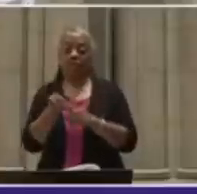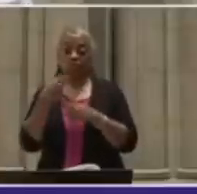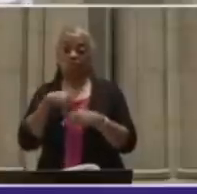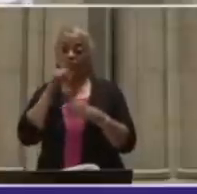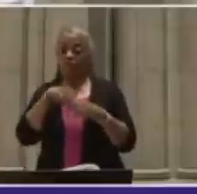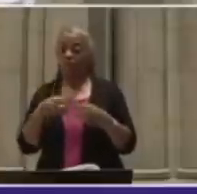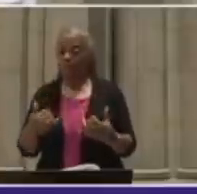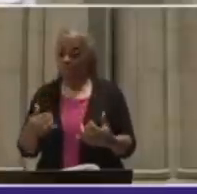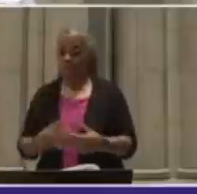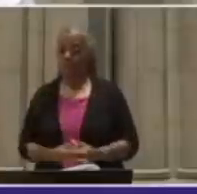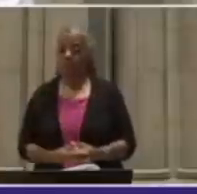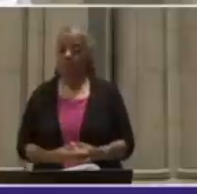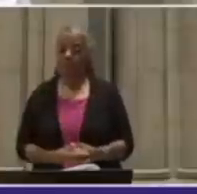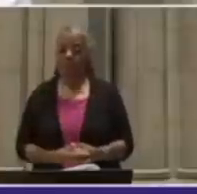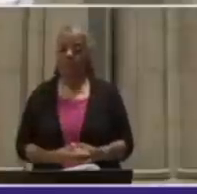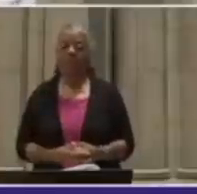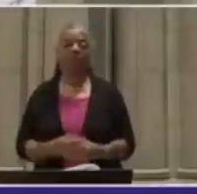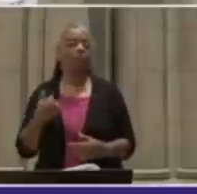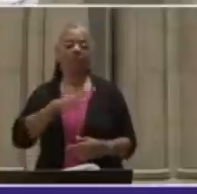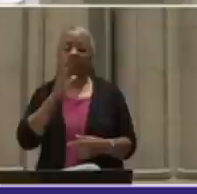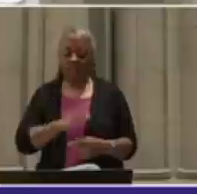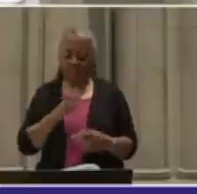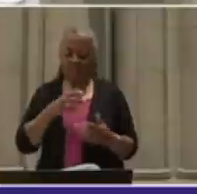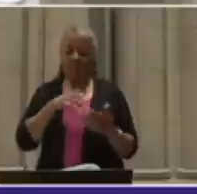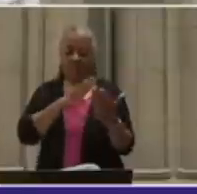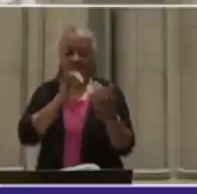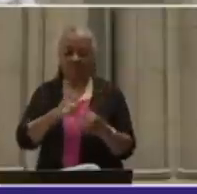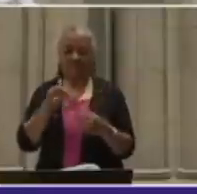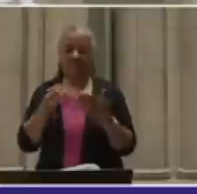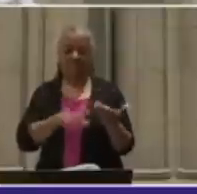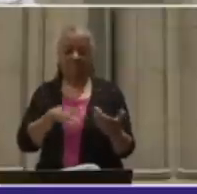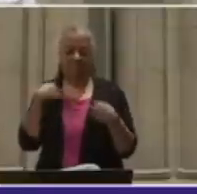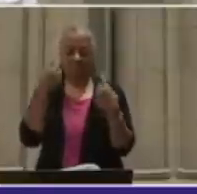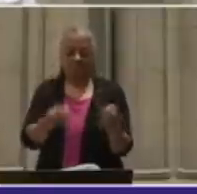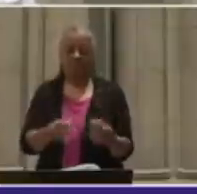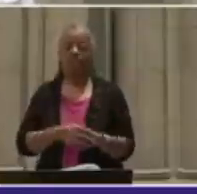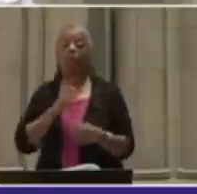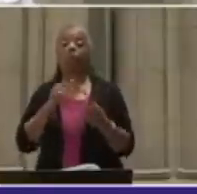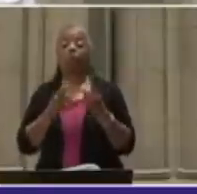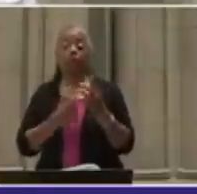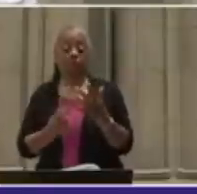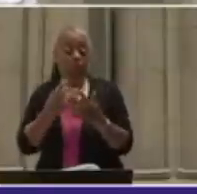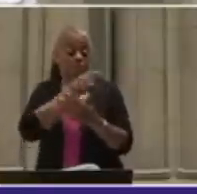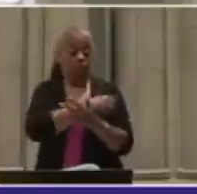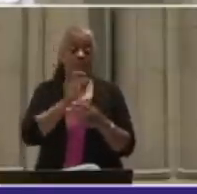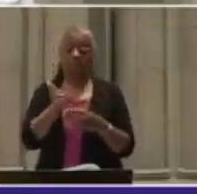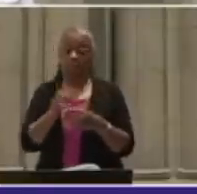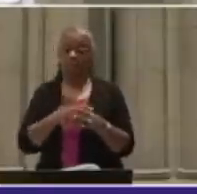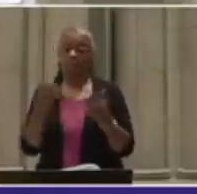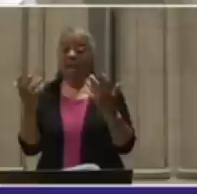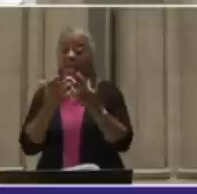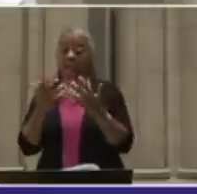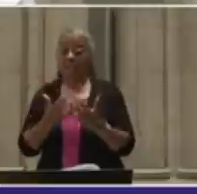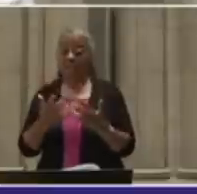in, that we've not ever dealt with. When we review this history and match it with